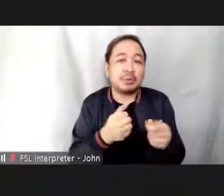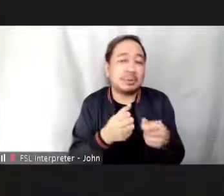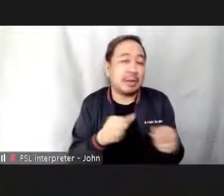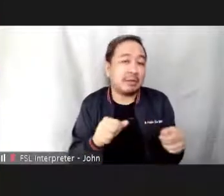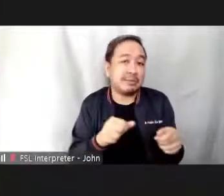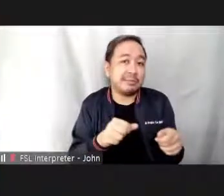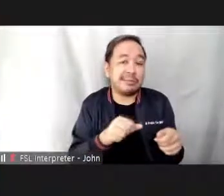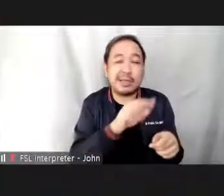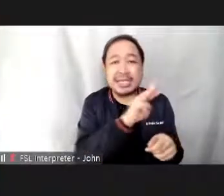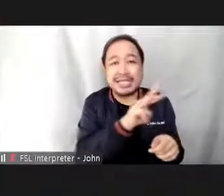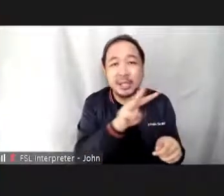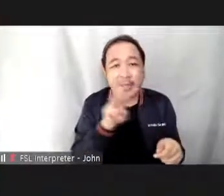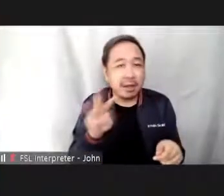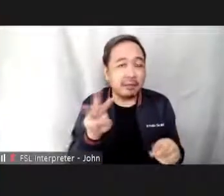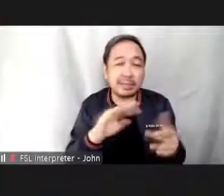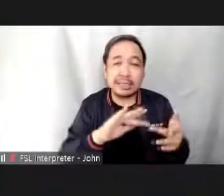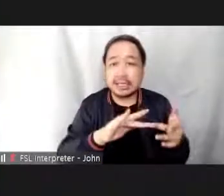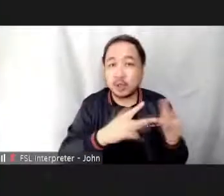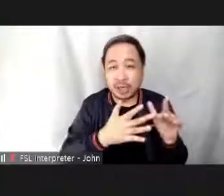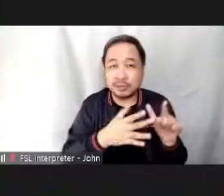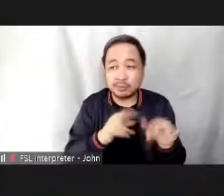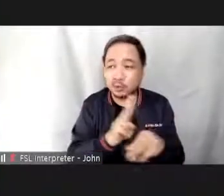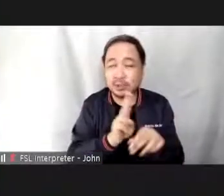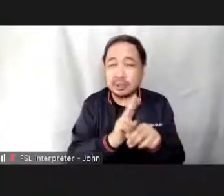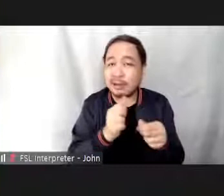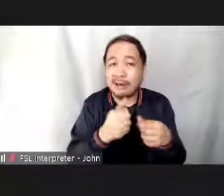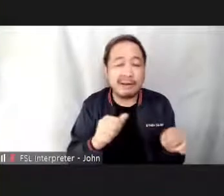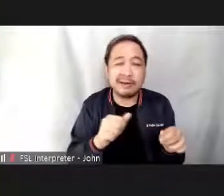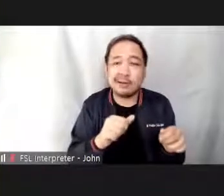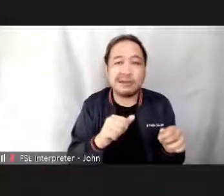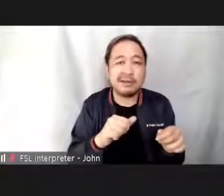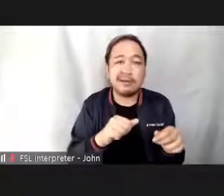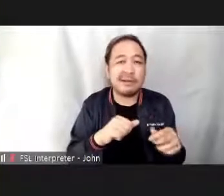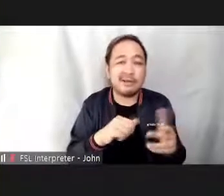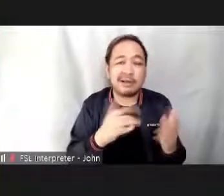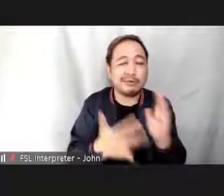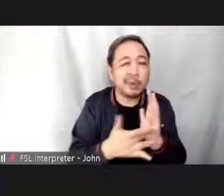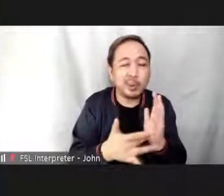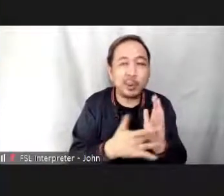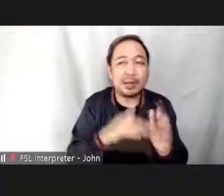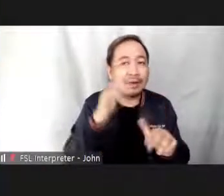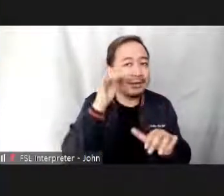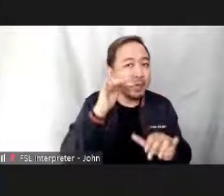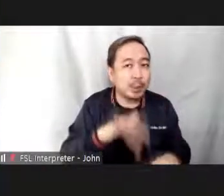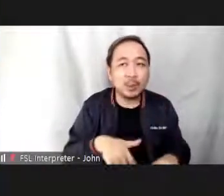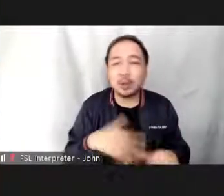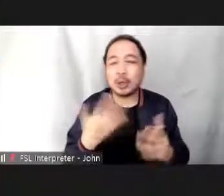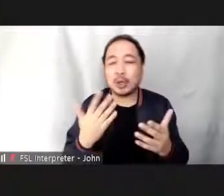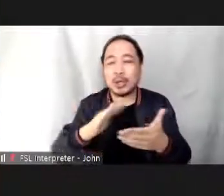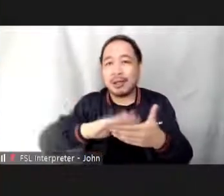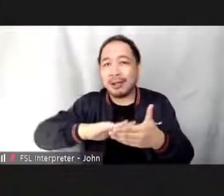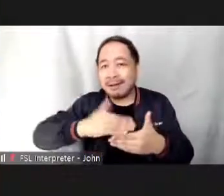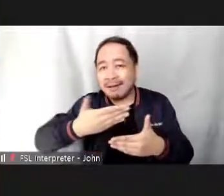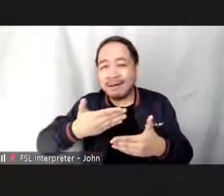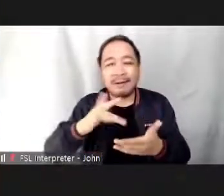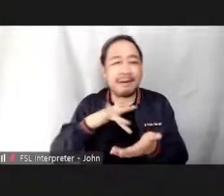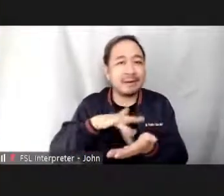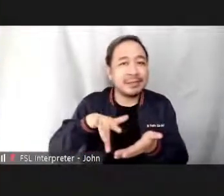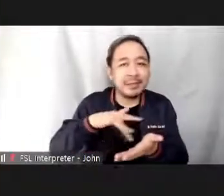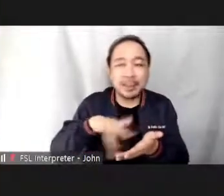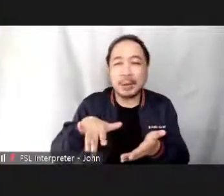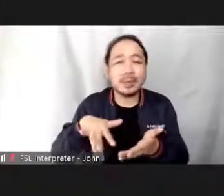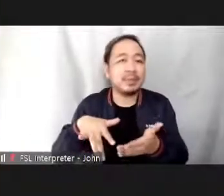devices that has an internet capability, such as desktop, laptop, Android phone or tablet, iOS phone or iPad,